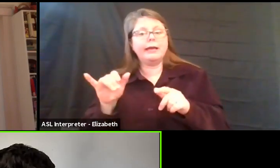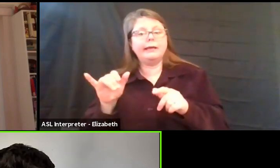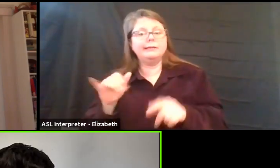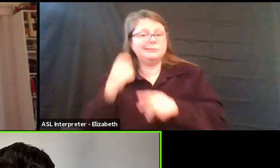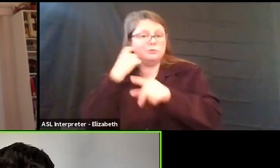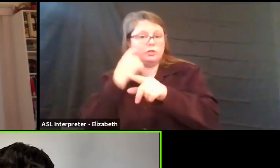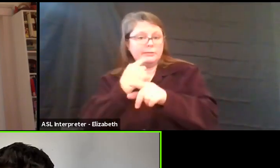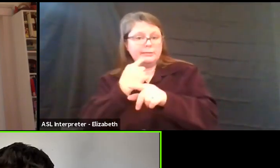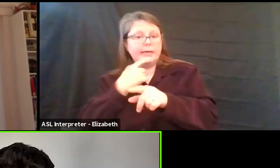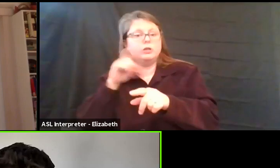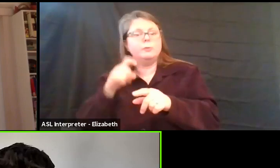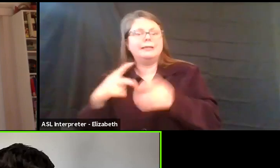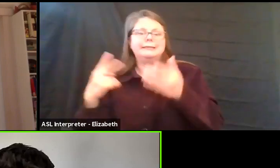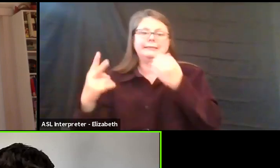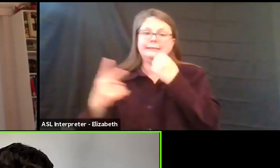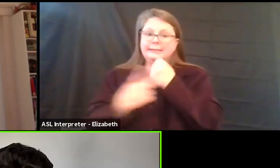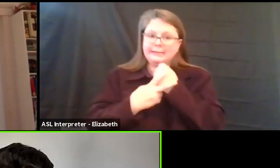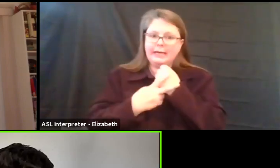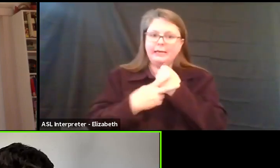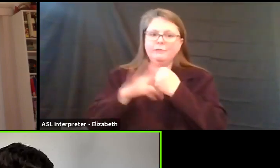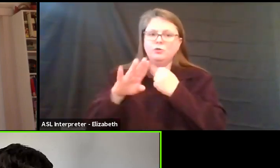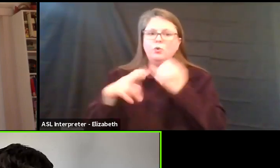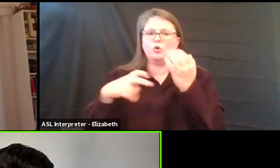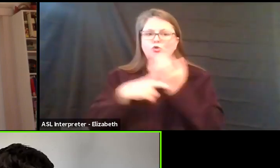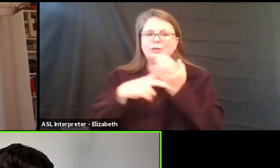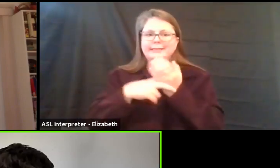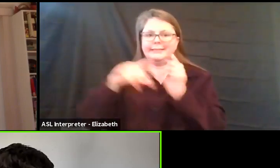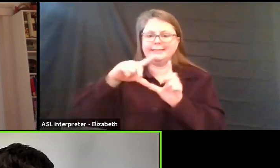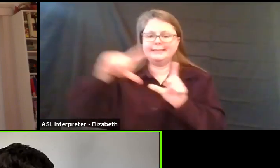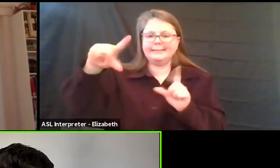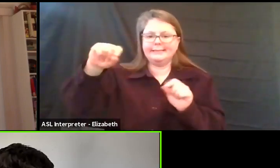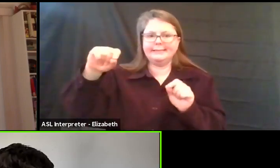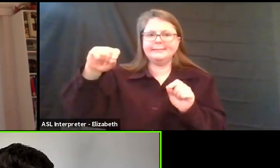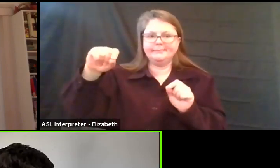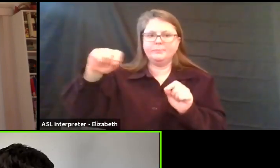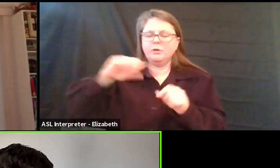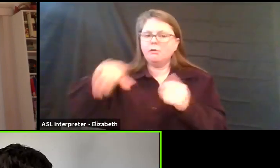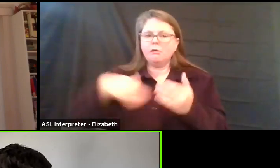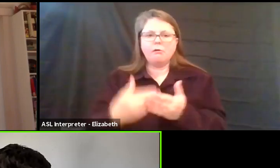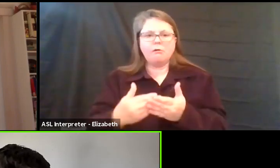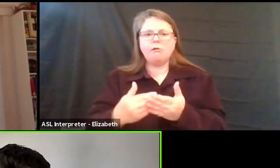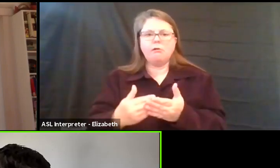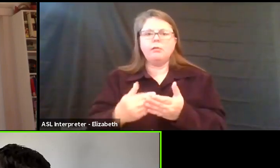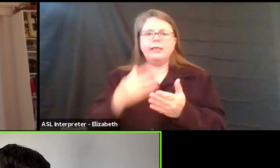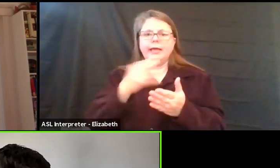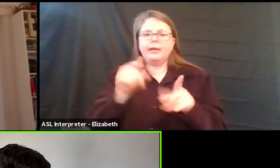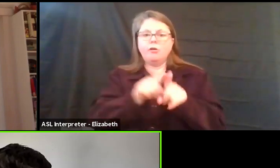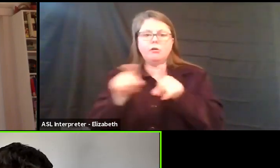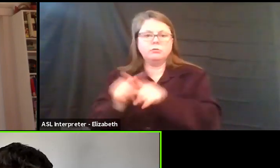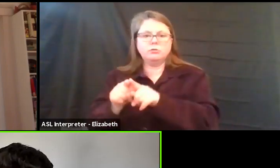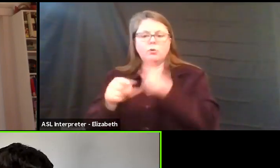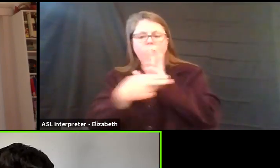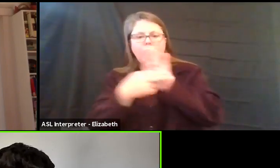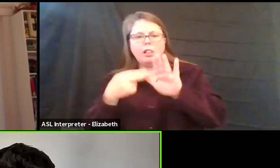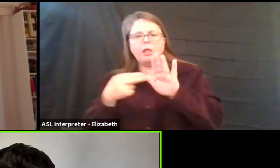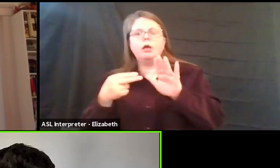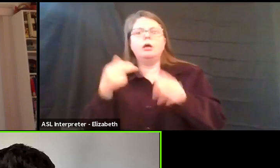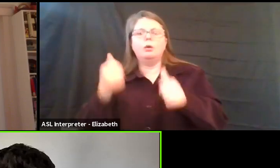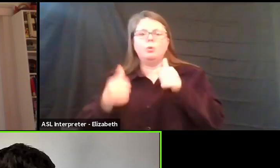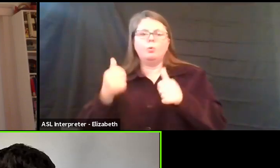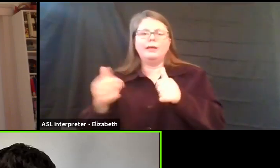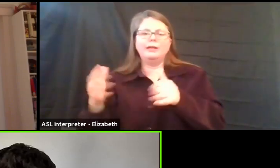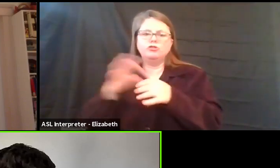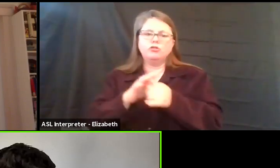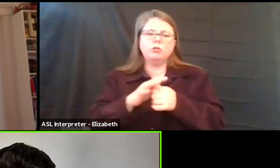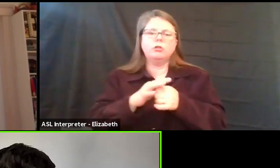insurance company along with identifying what items of property you're replacing. And there's a key term